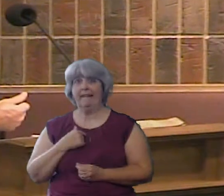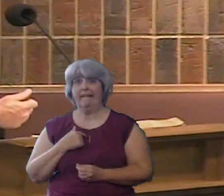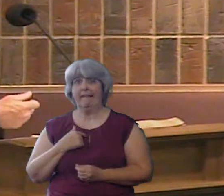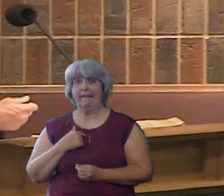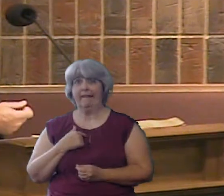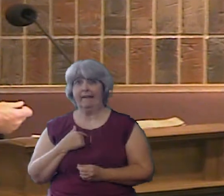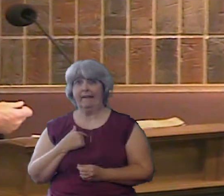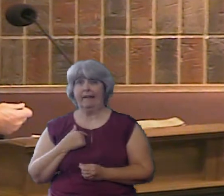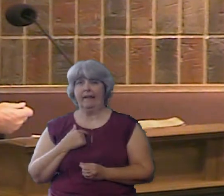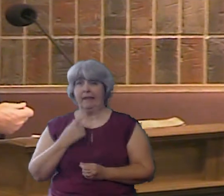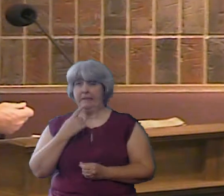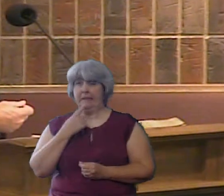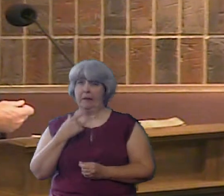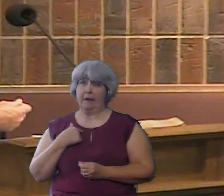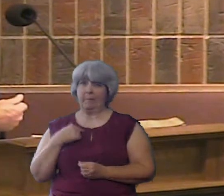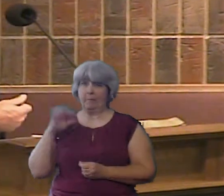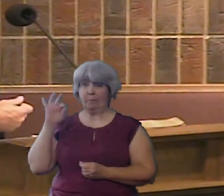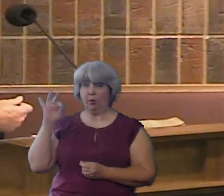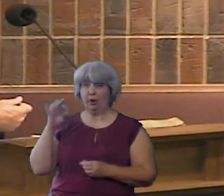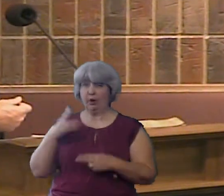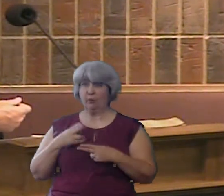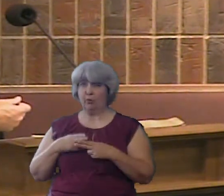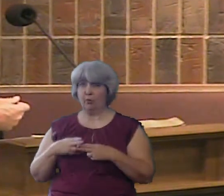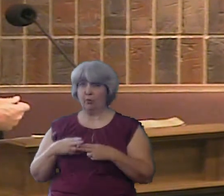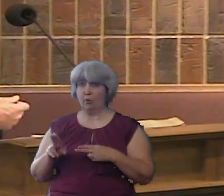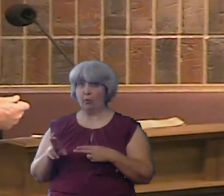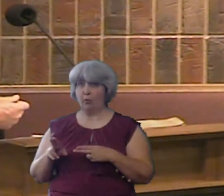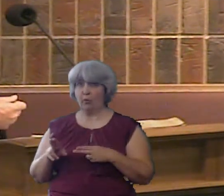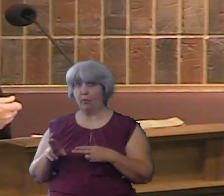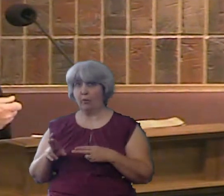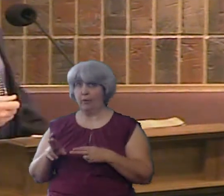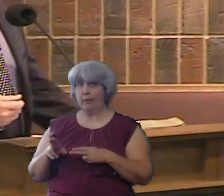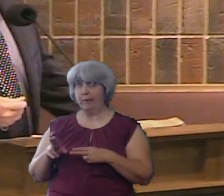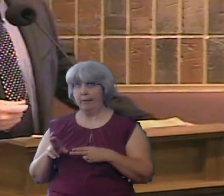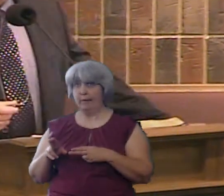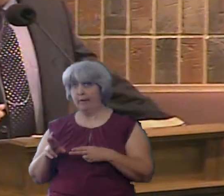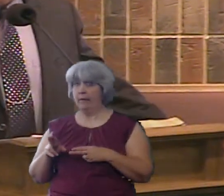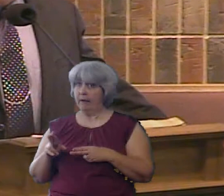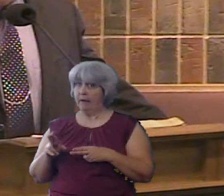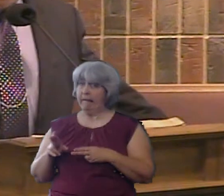Short preaching career, still short compared to many,